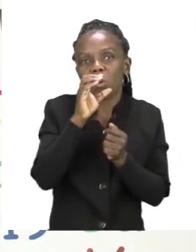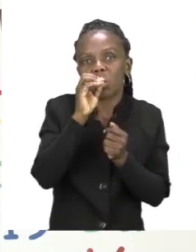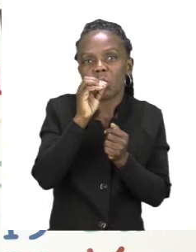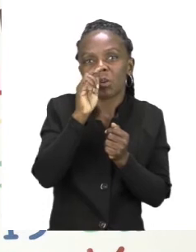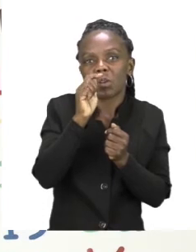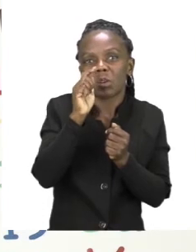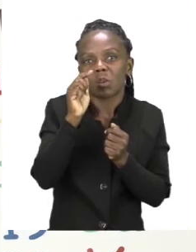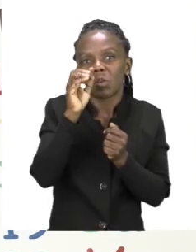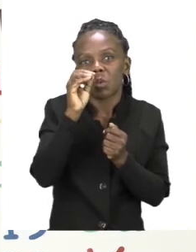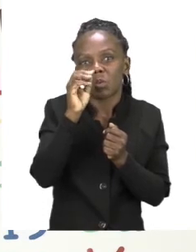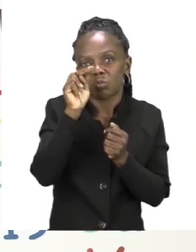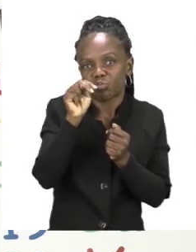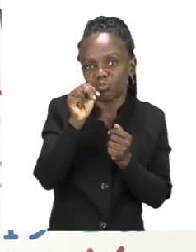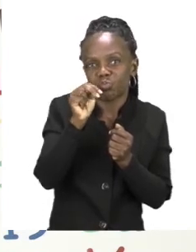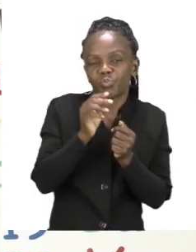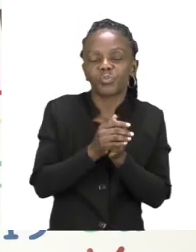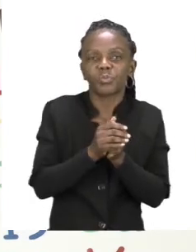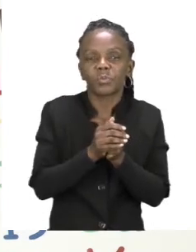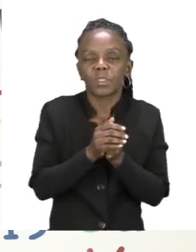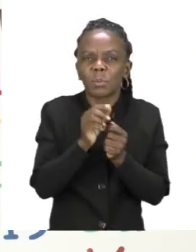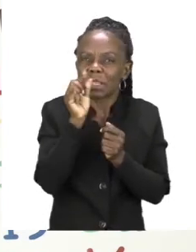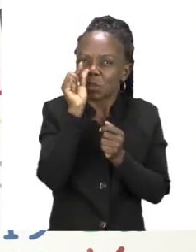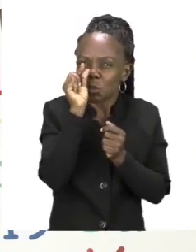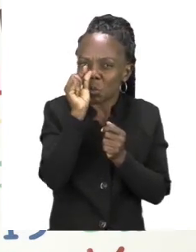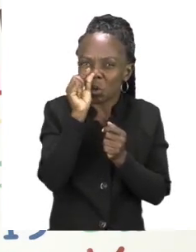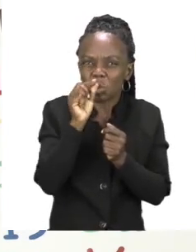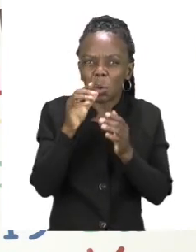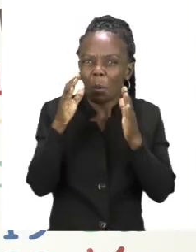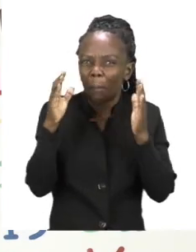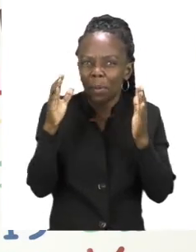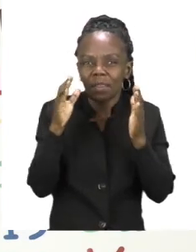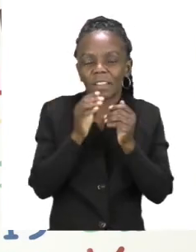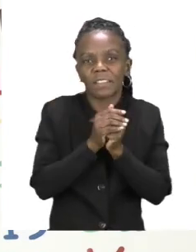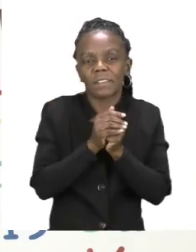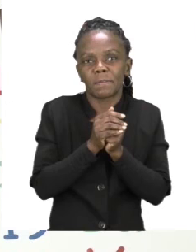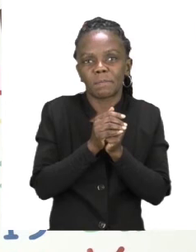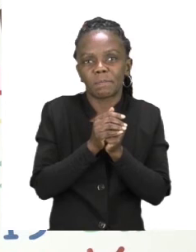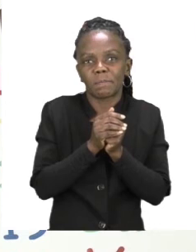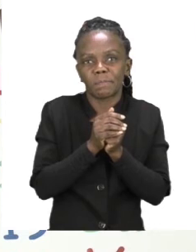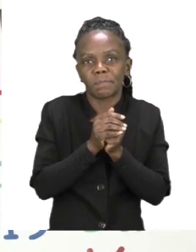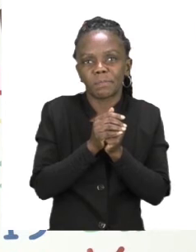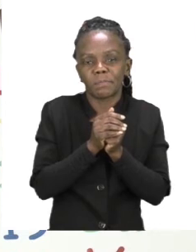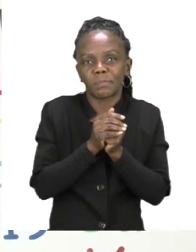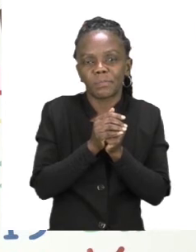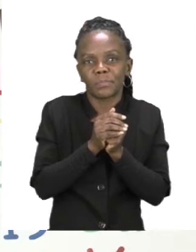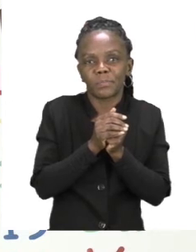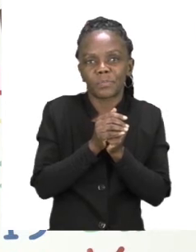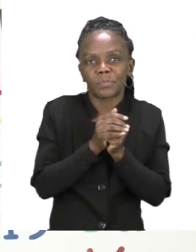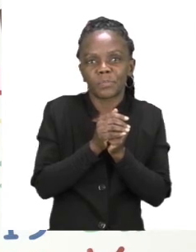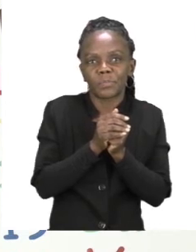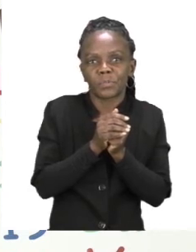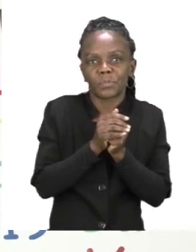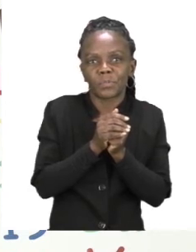It also needs to be small so that when you do stick it, there is enough glue.